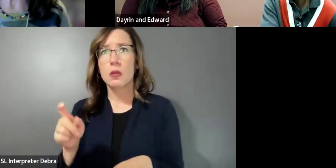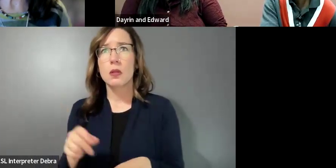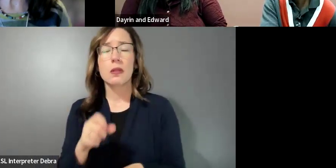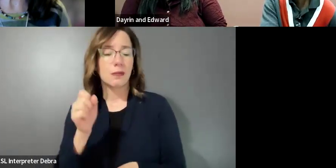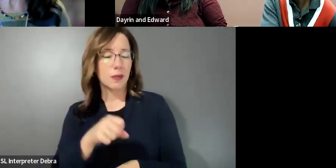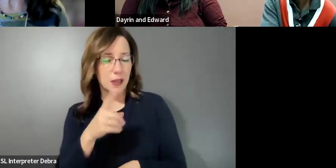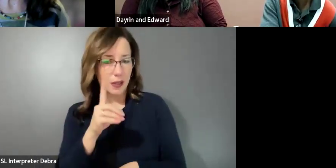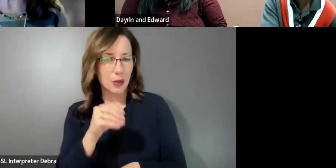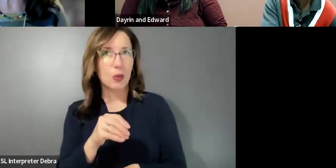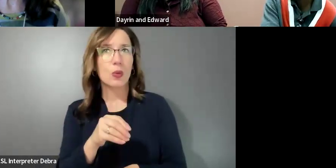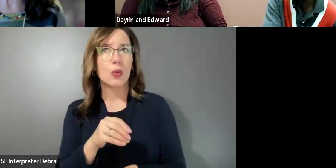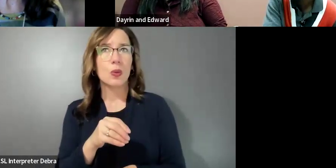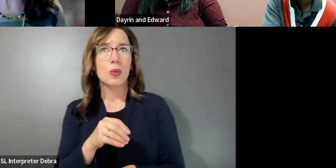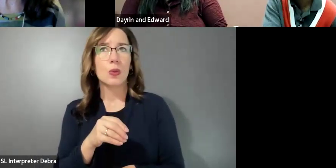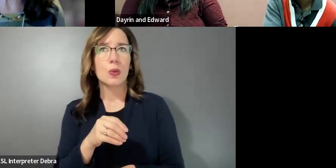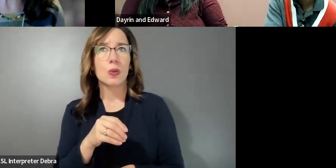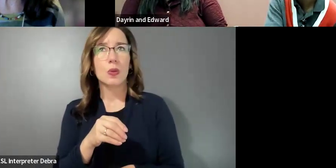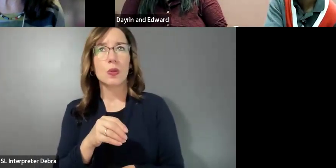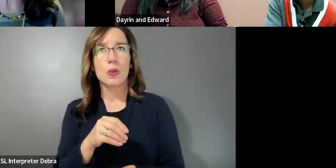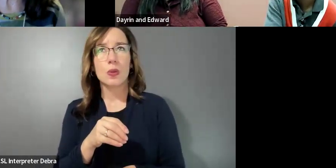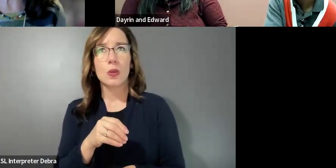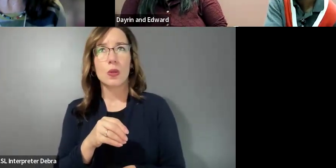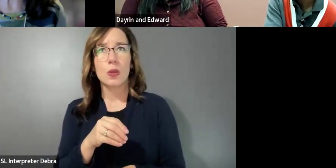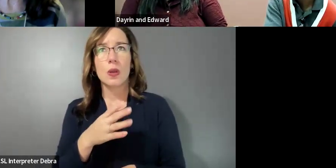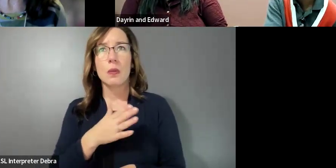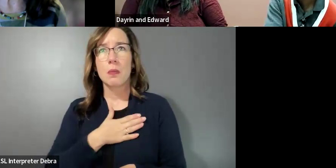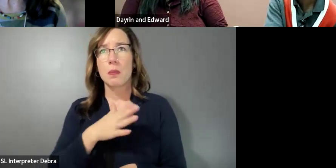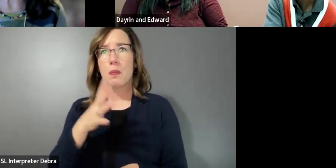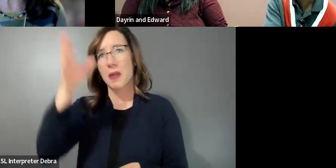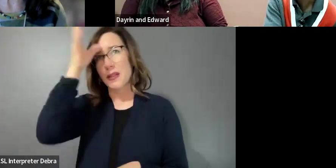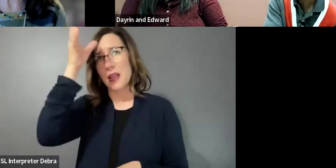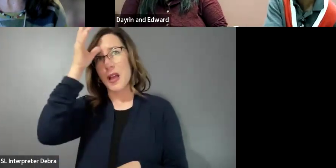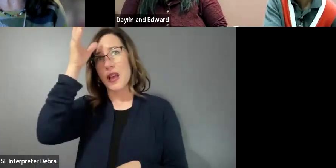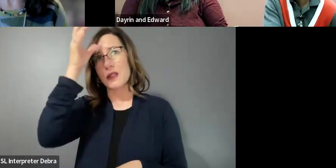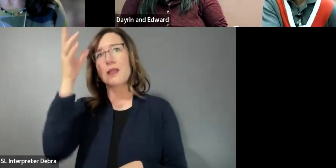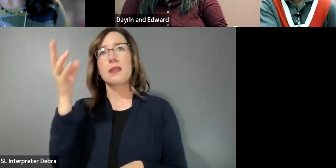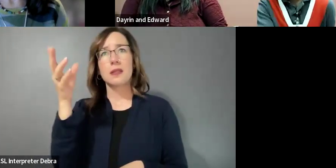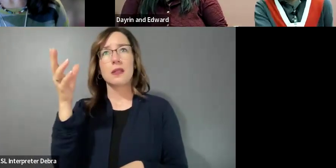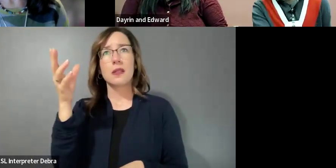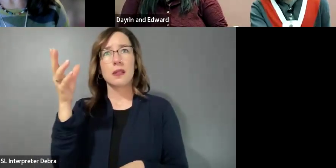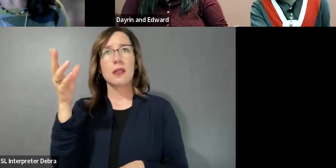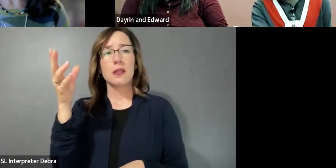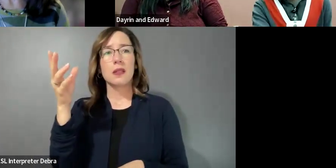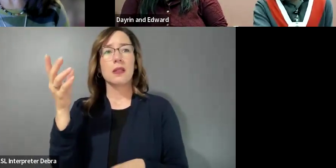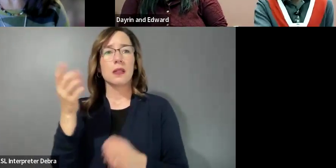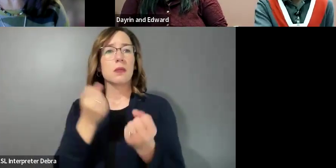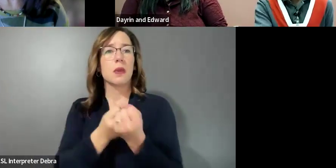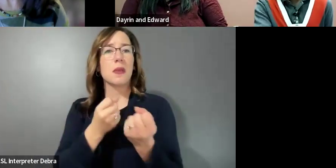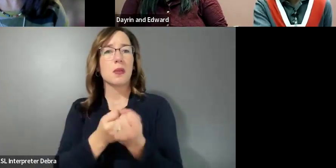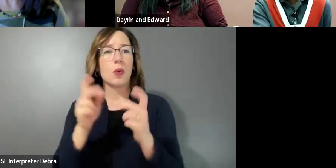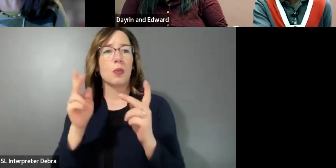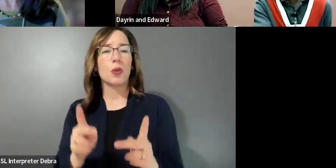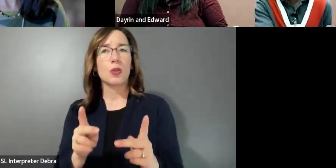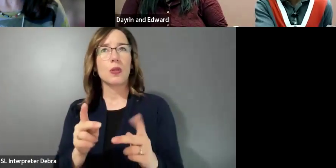I do, and there's a pair, and my dad is one with them. What